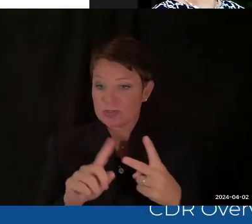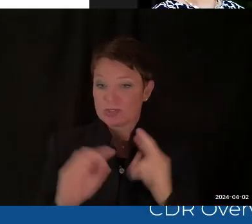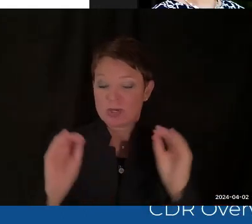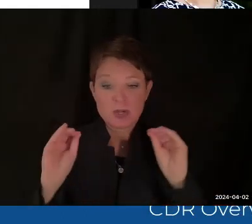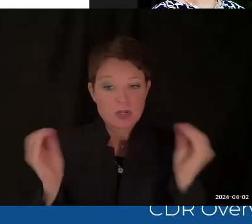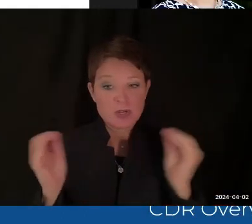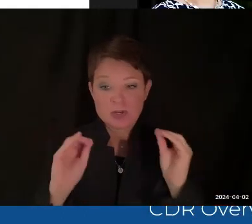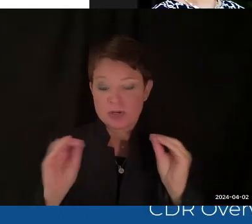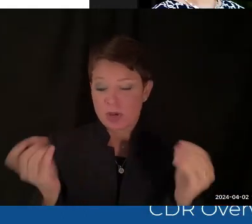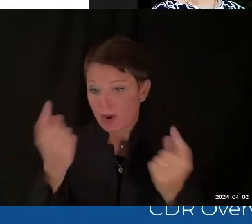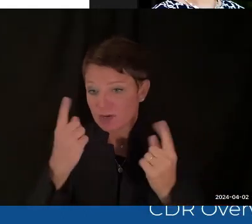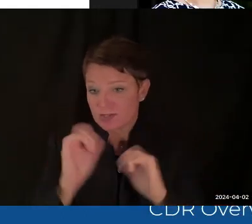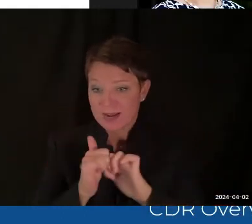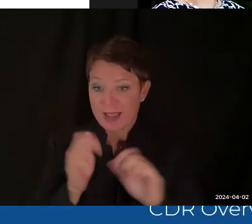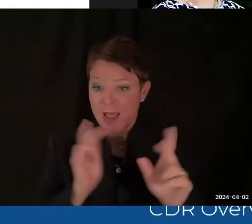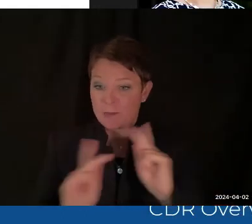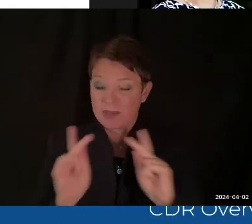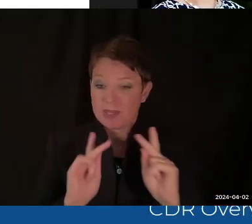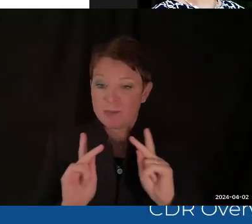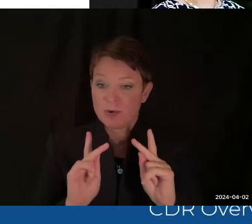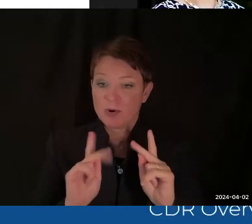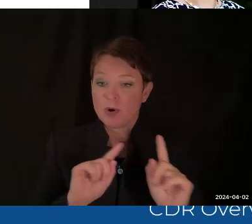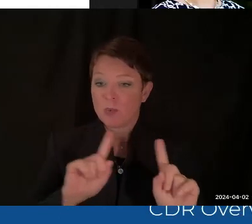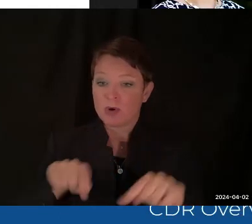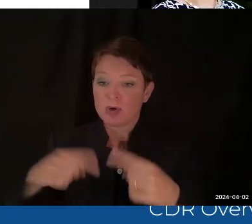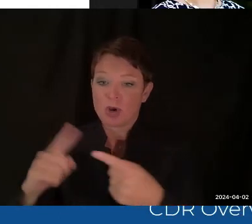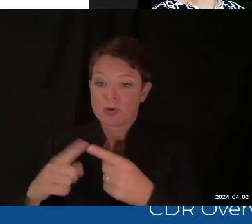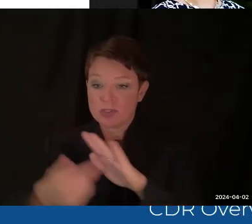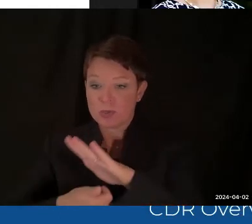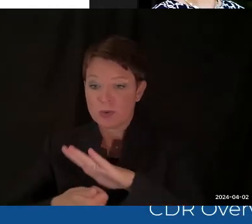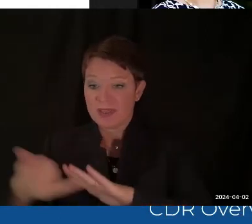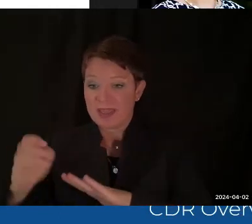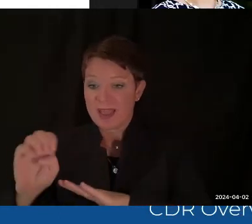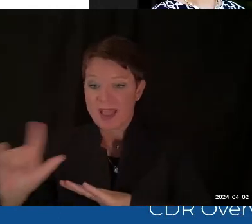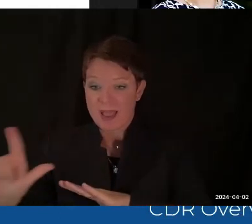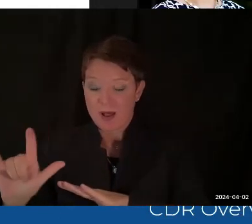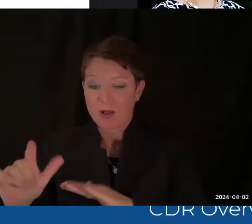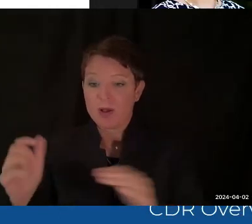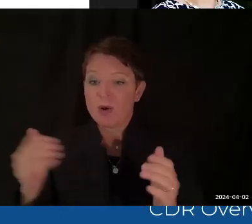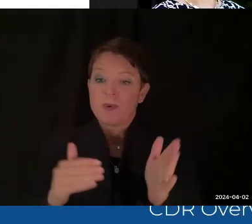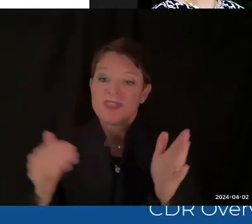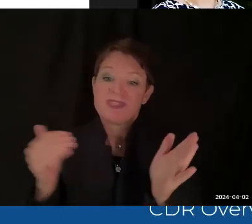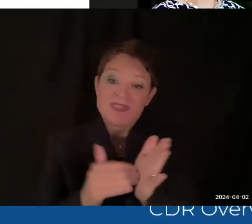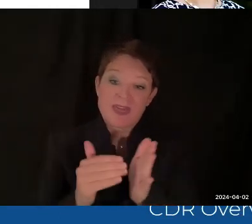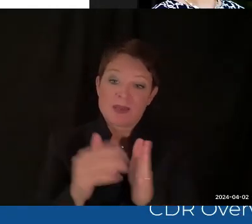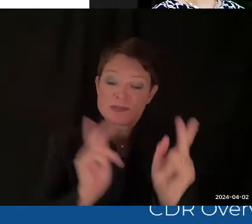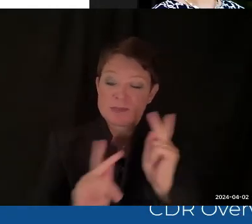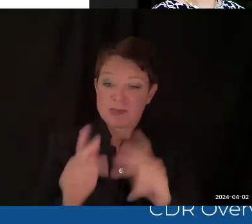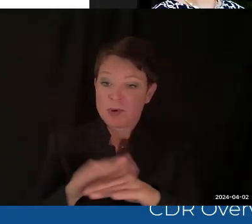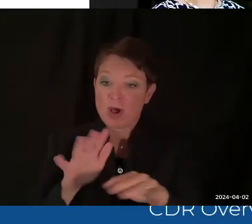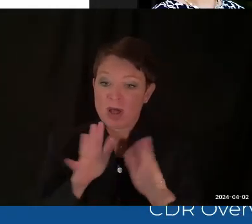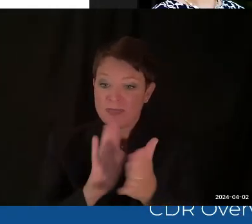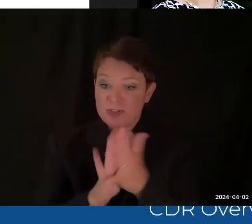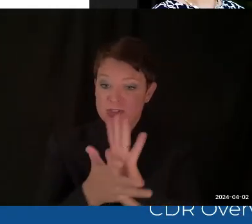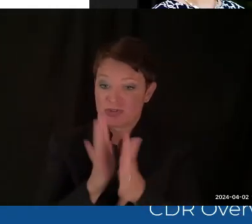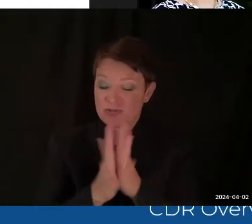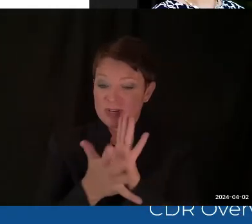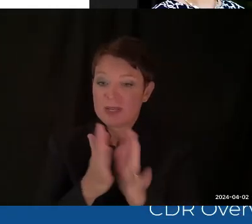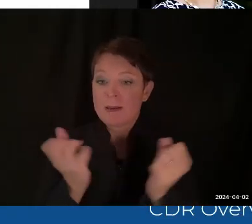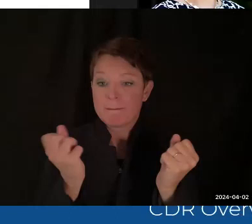any understanding of how folks are going to get to the L without, like, with thousands of people on the street. That's just going to be a ton of extra